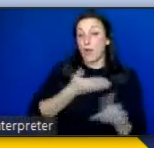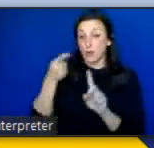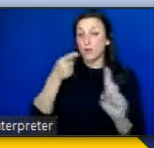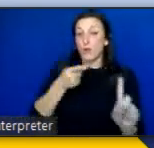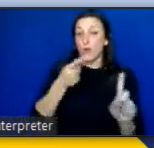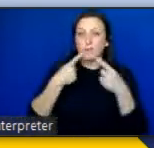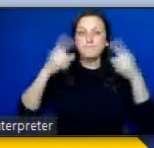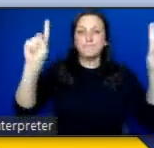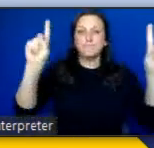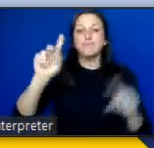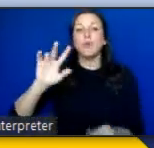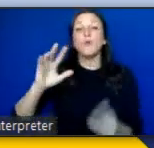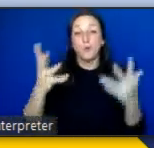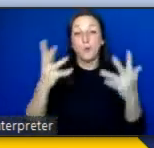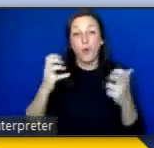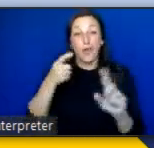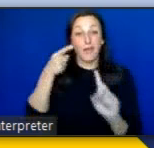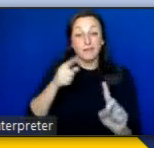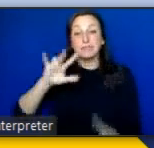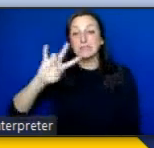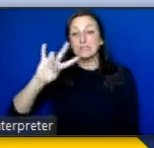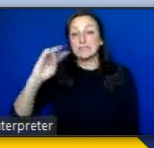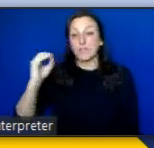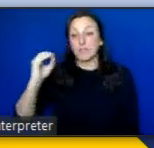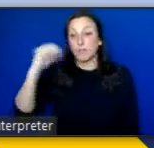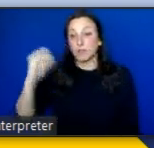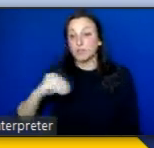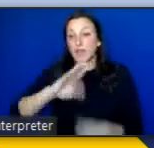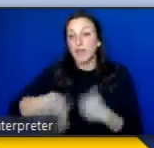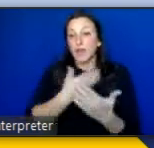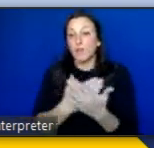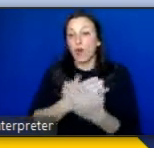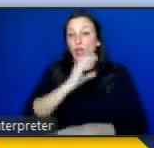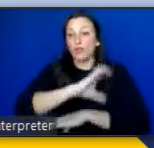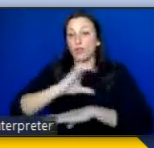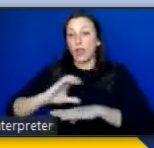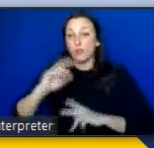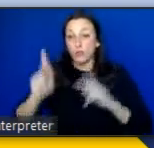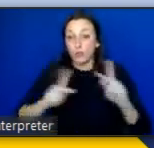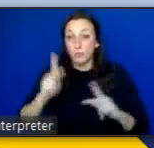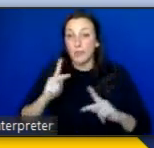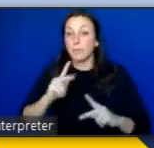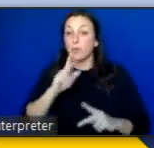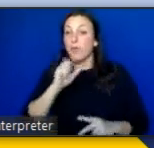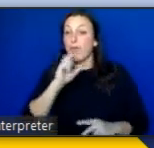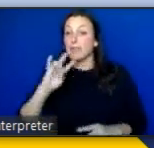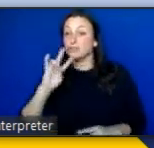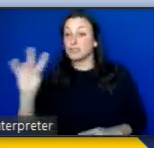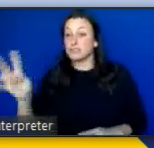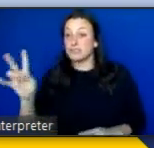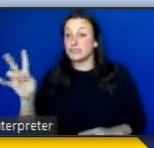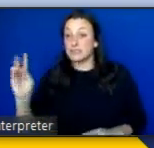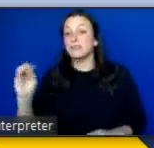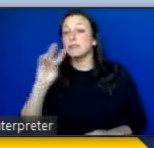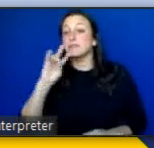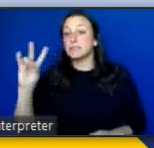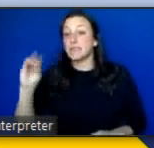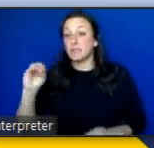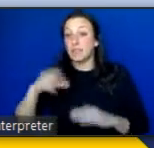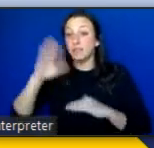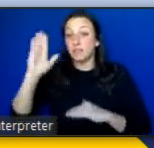of 70% of Coloradans age 70 and older being vaccinated,